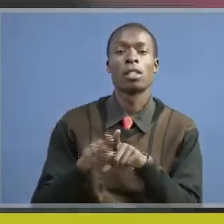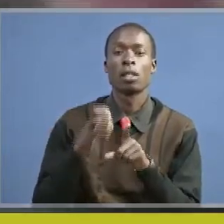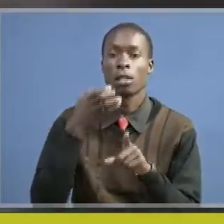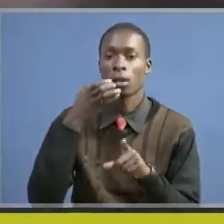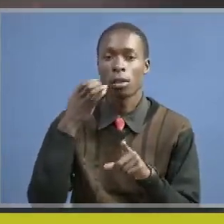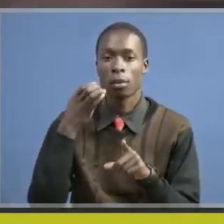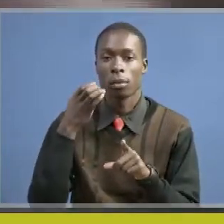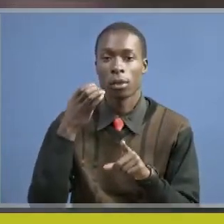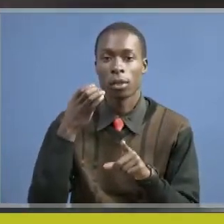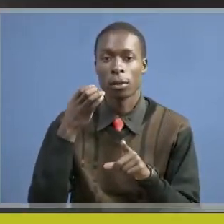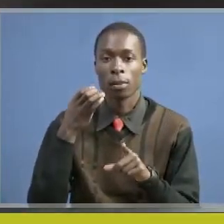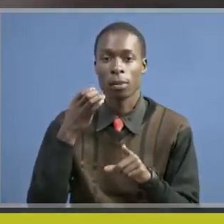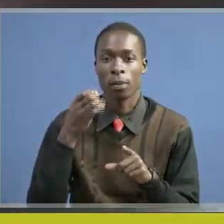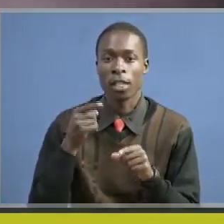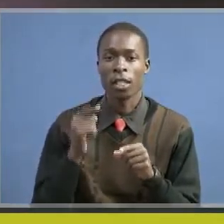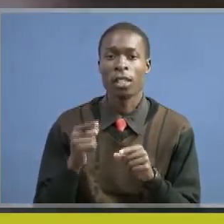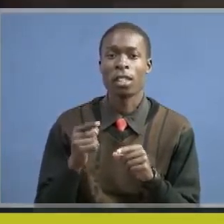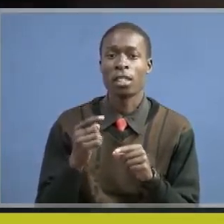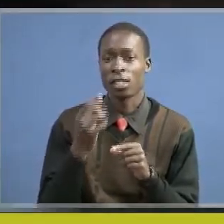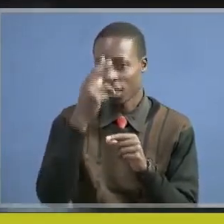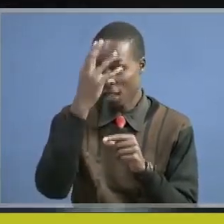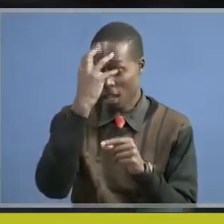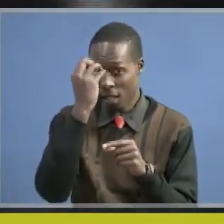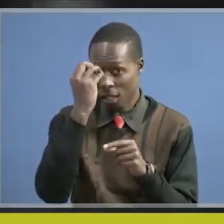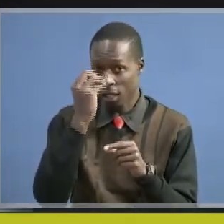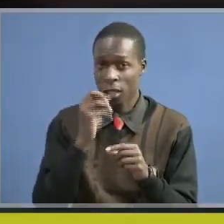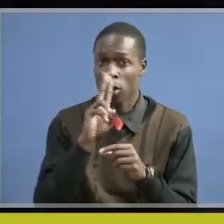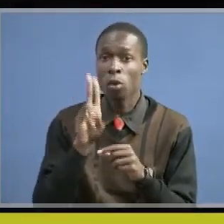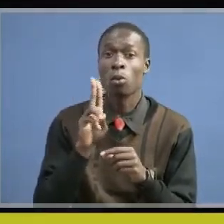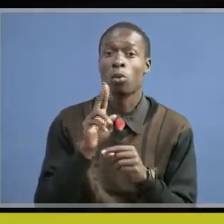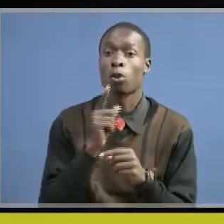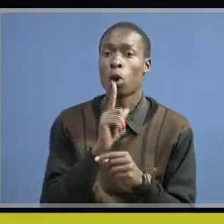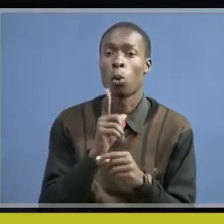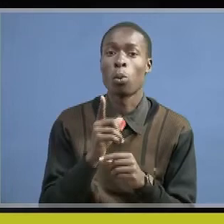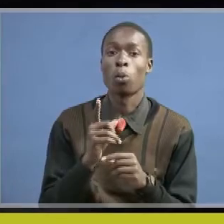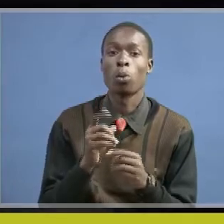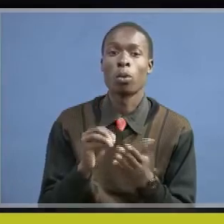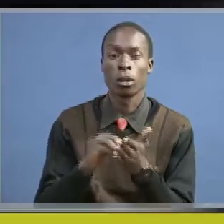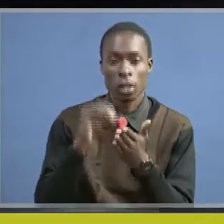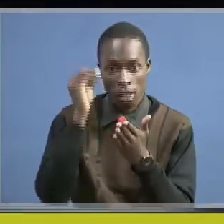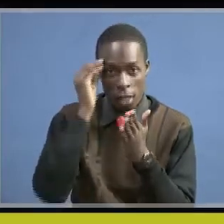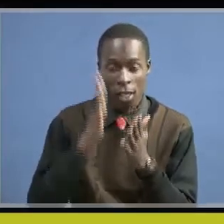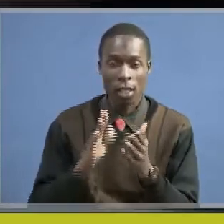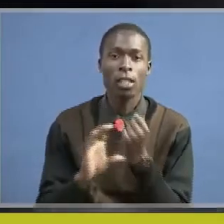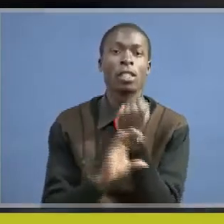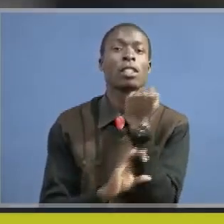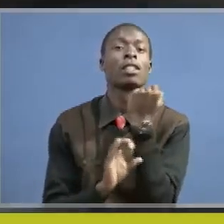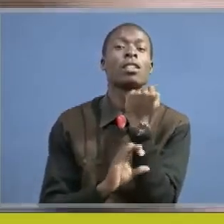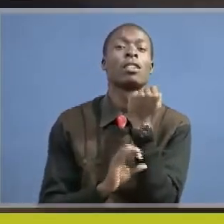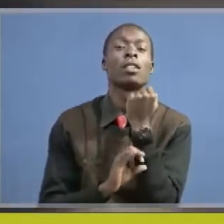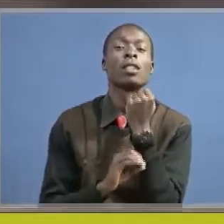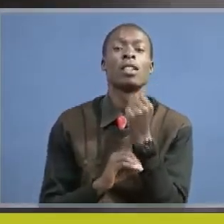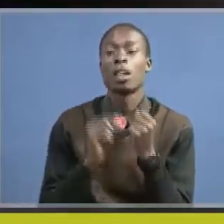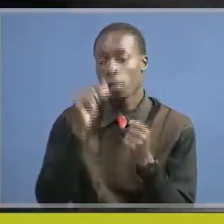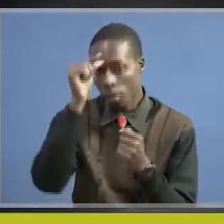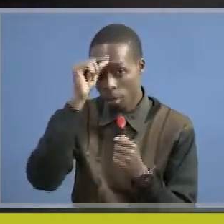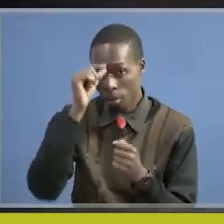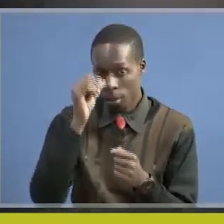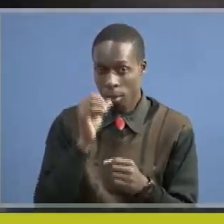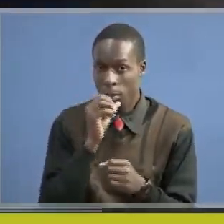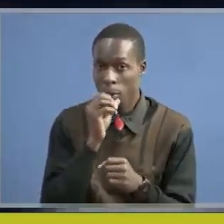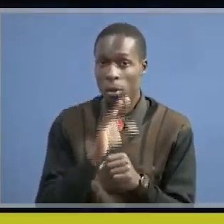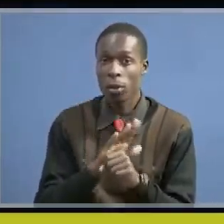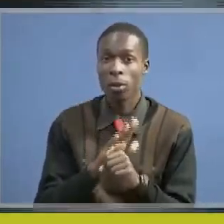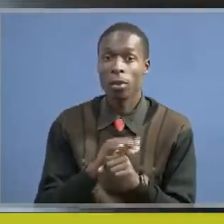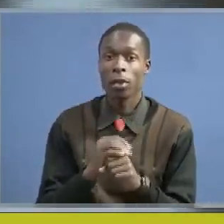Fred Matiang’I. Video hii imemkera rais Uhuru Kenyatta ambaye ametoa onyo kali kwa wanafunzi wote nchini huku akiahidi kuwa serikali